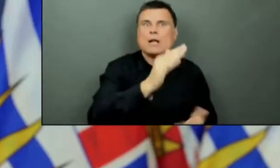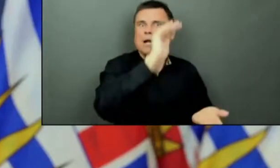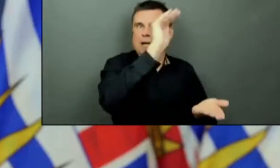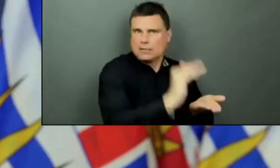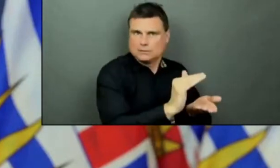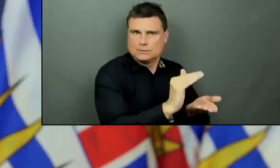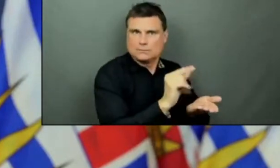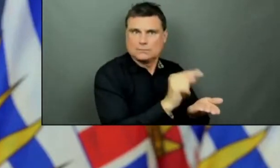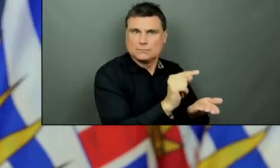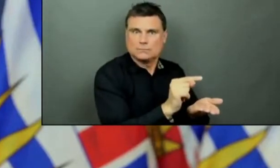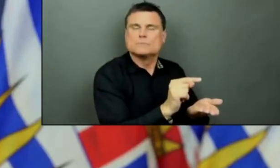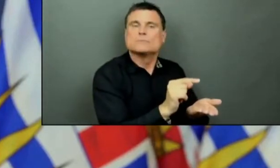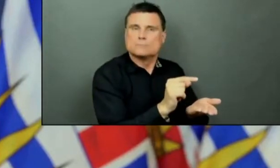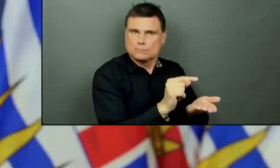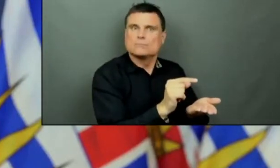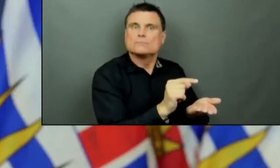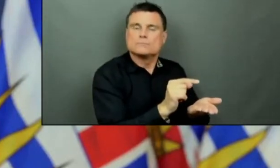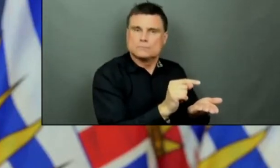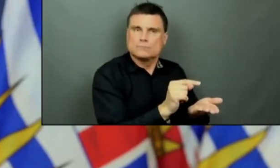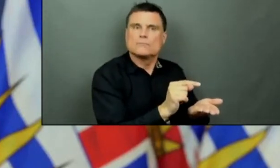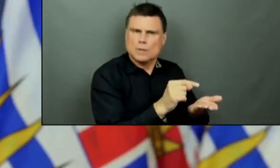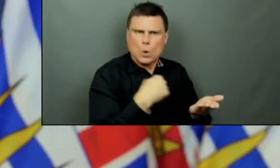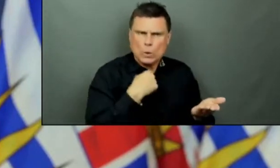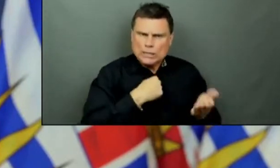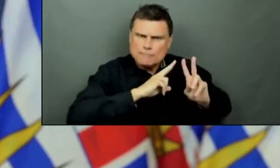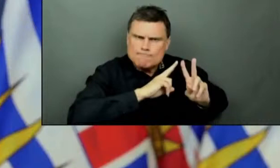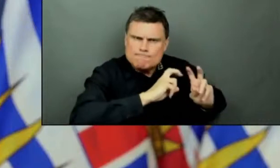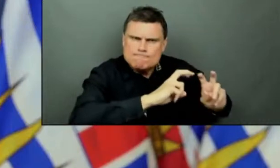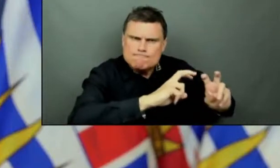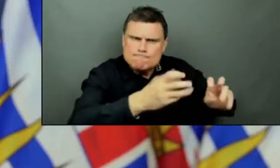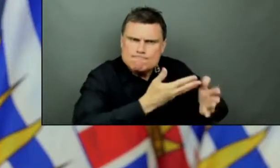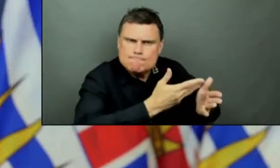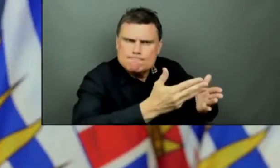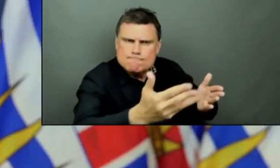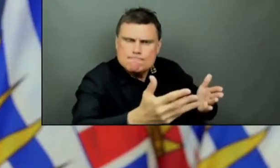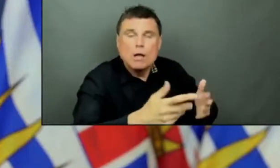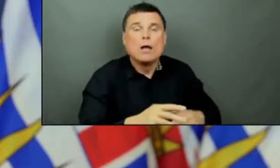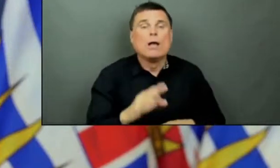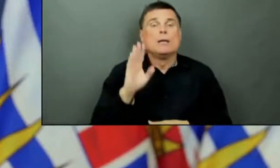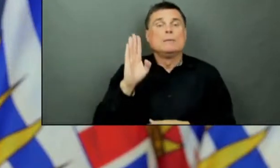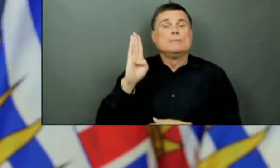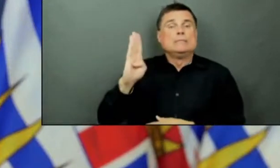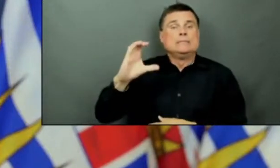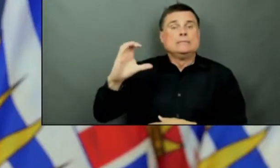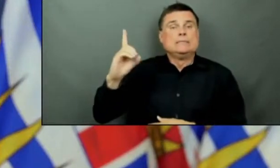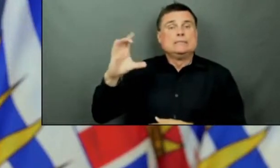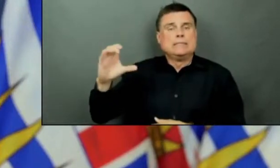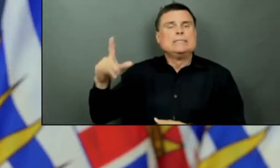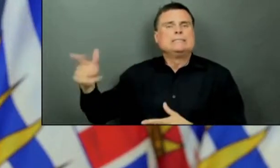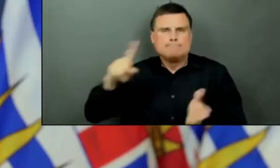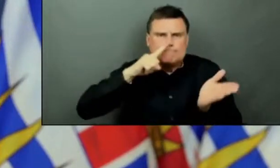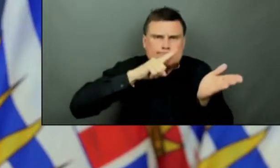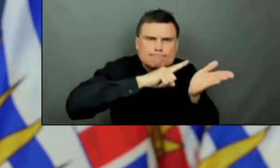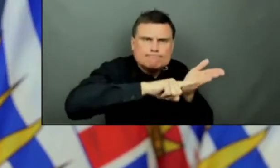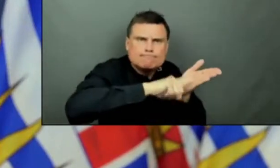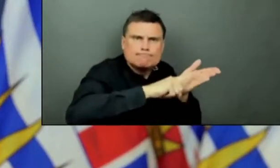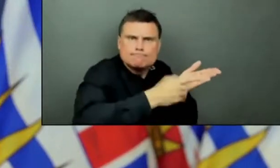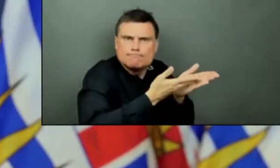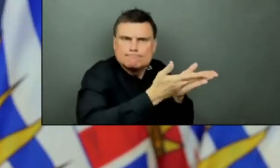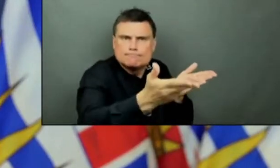rigorous process led by Dr. Danuta Skrovansky at the BC CDC, where we have done this for many other